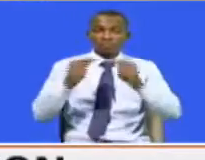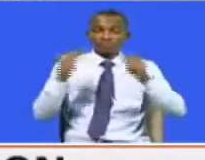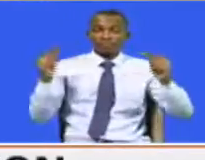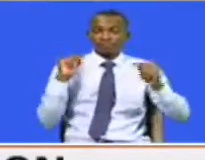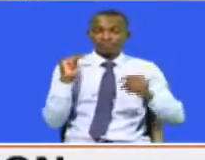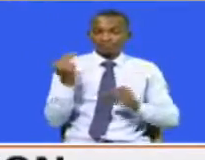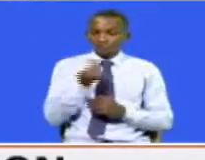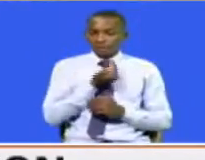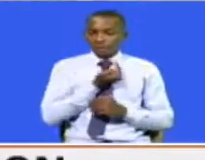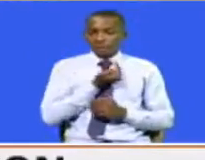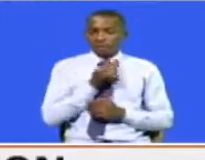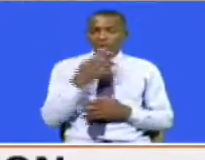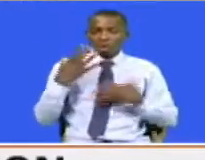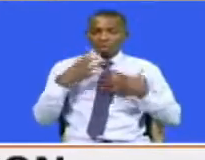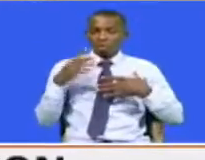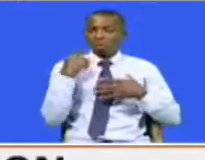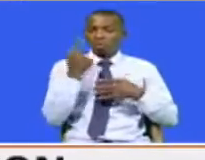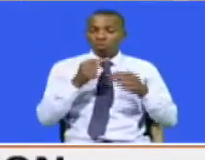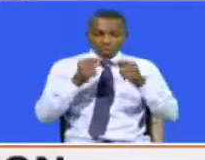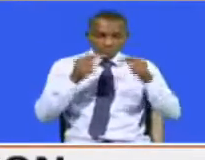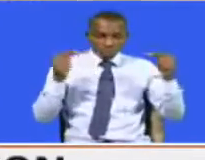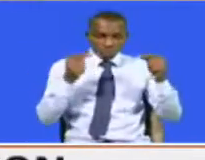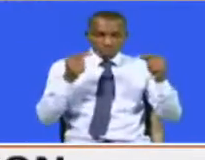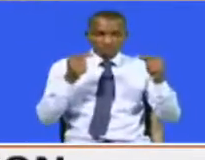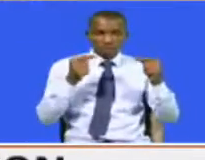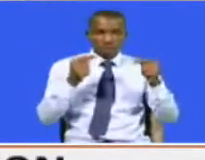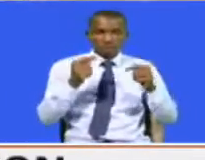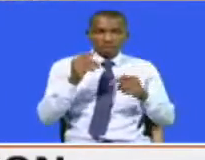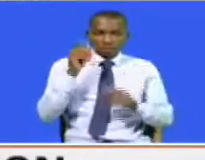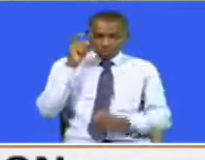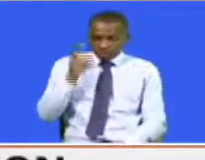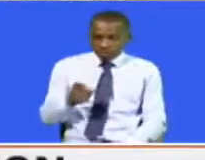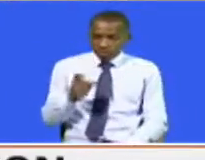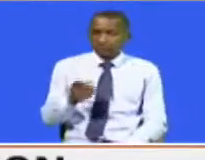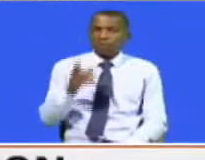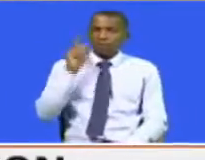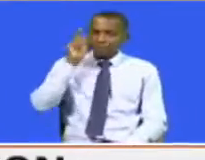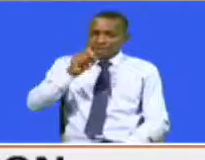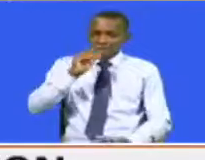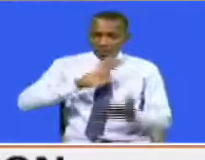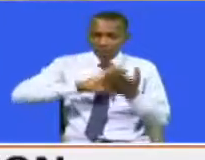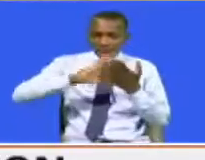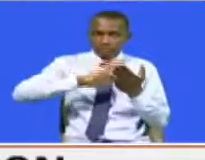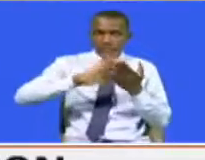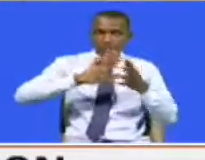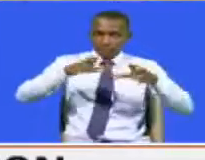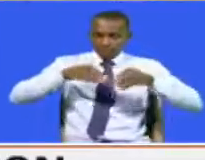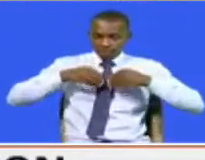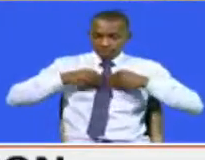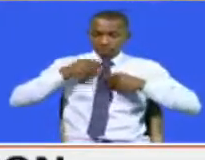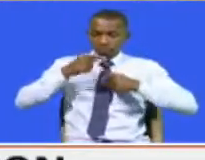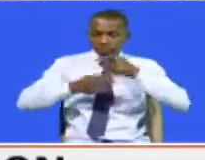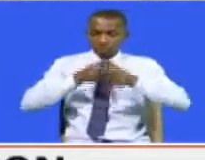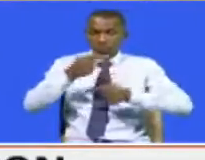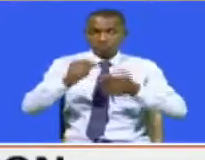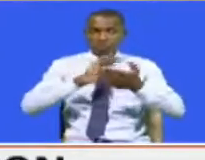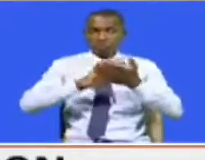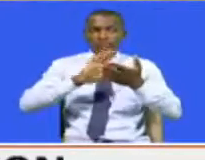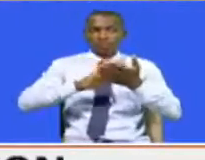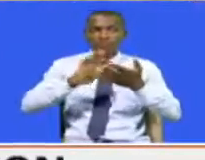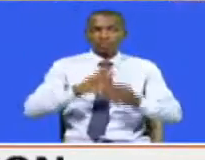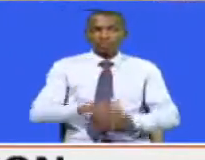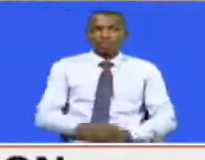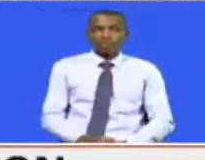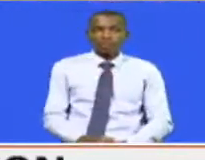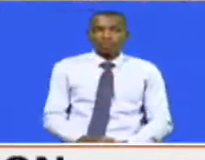opposing the same. And so we need to move with speed, accept and move on. The good thing about democracy